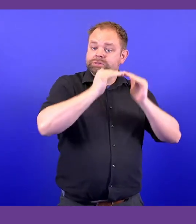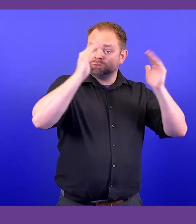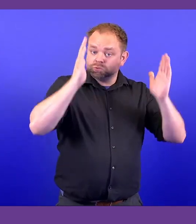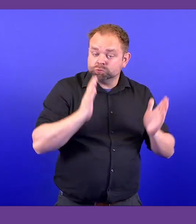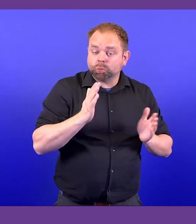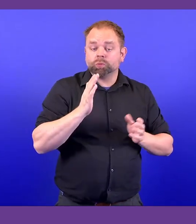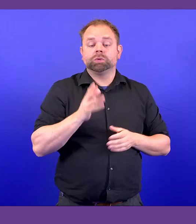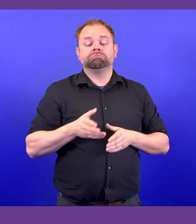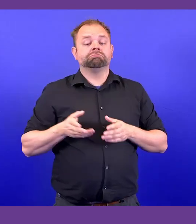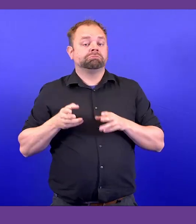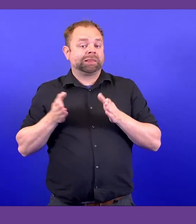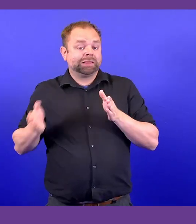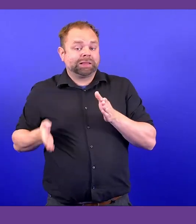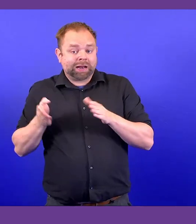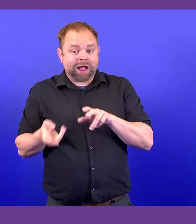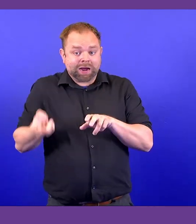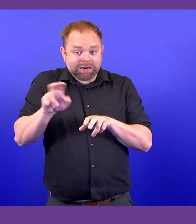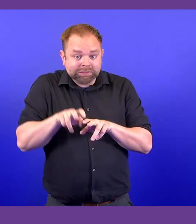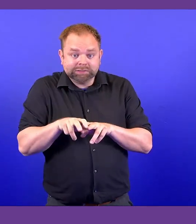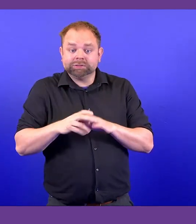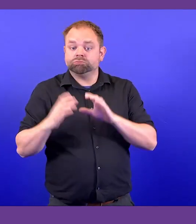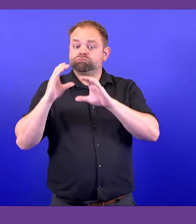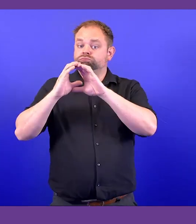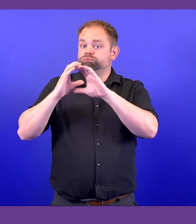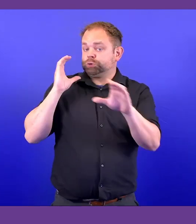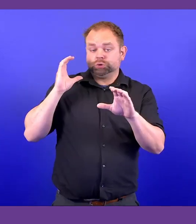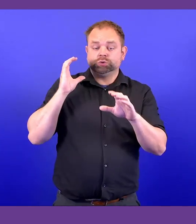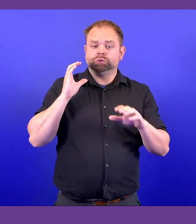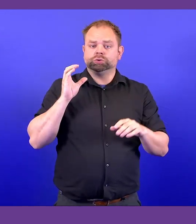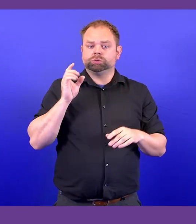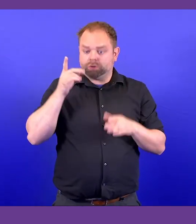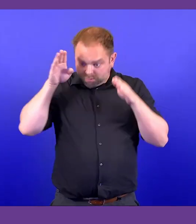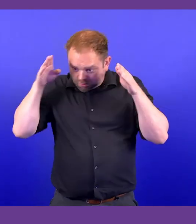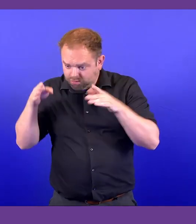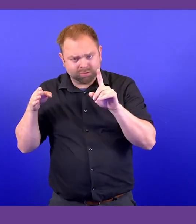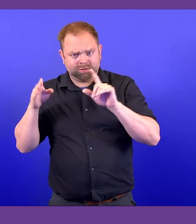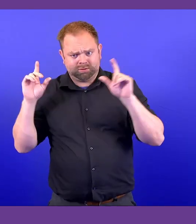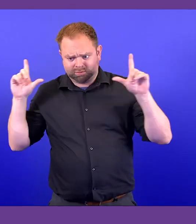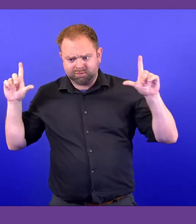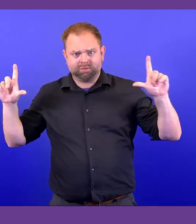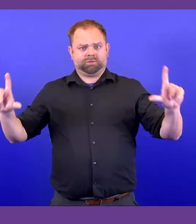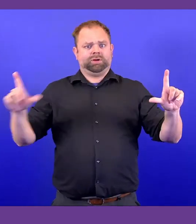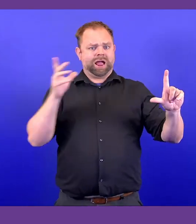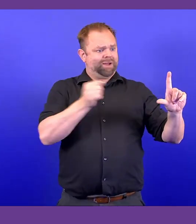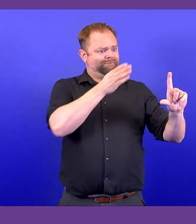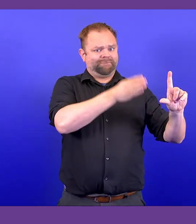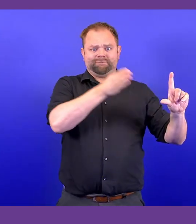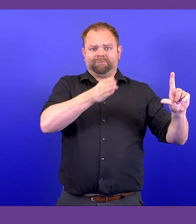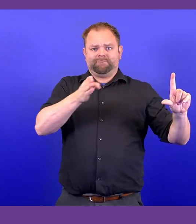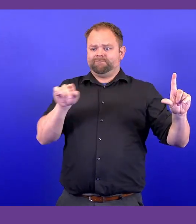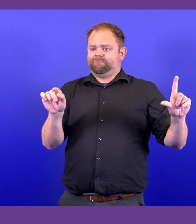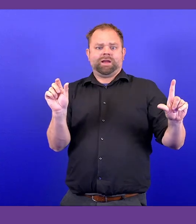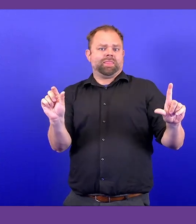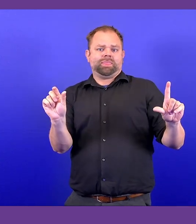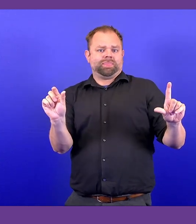office, has the right understanding and awareness? Well, first of all, at UITP, we cannot